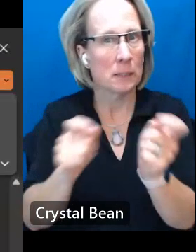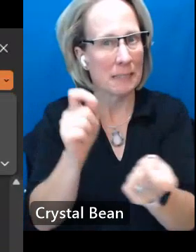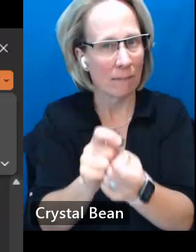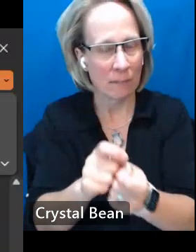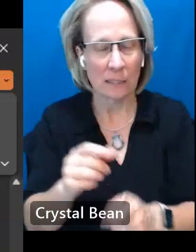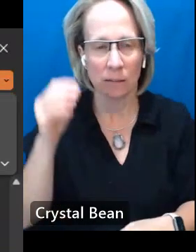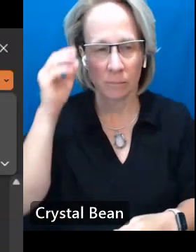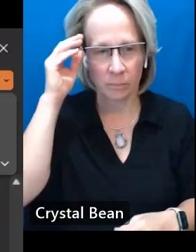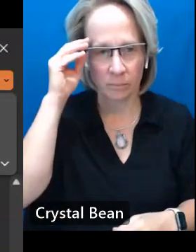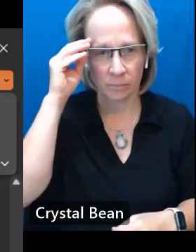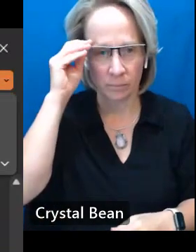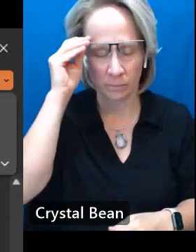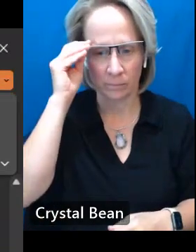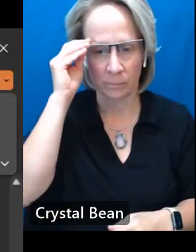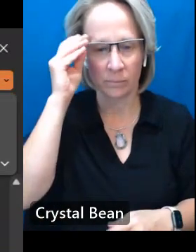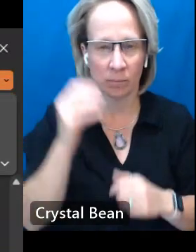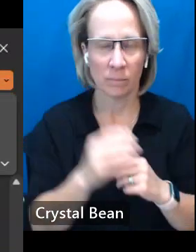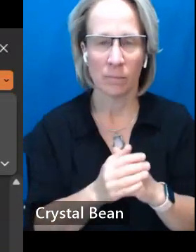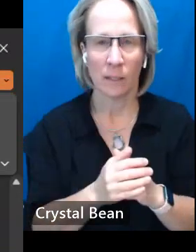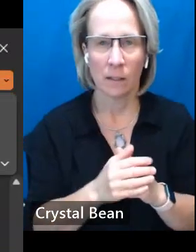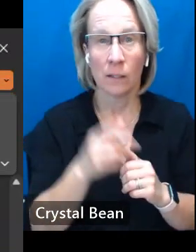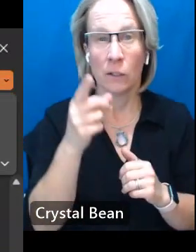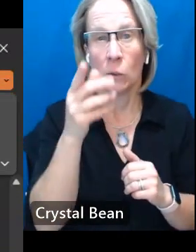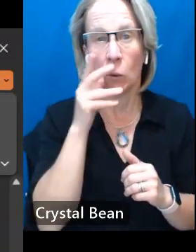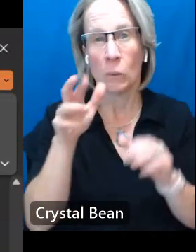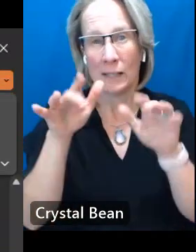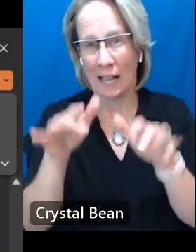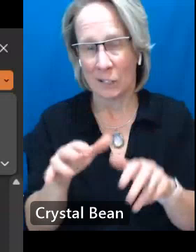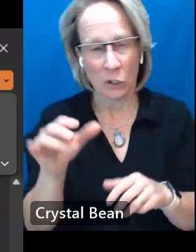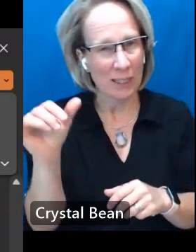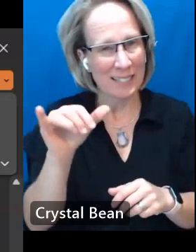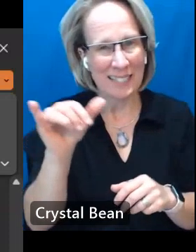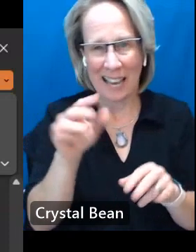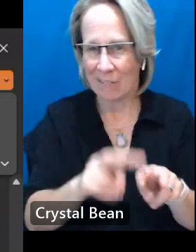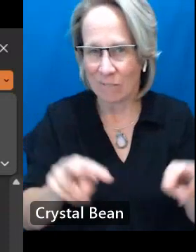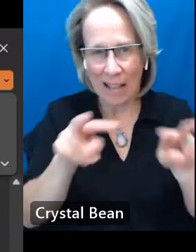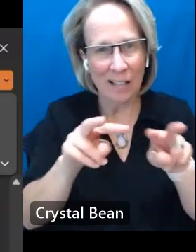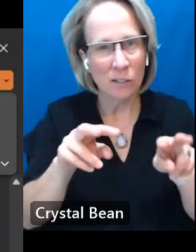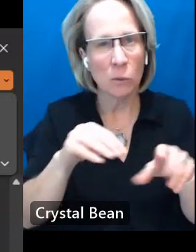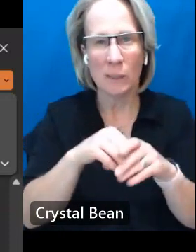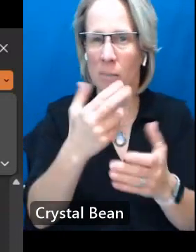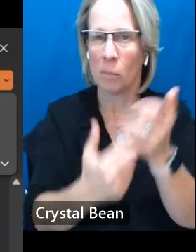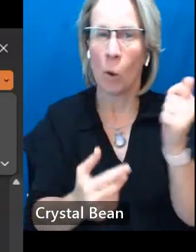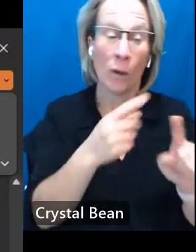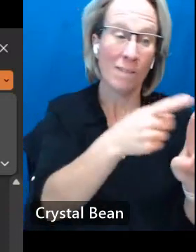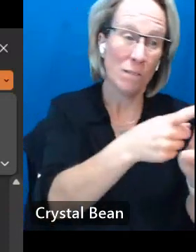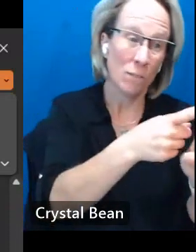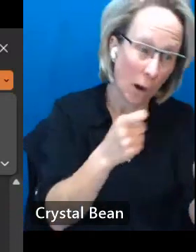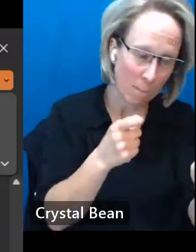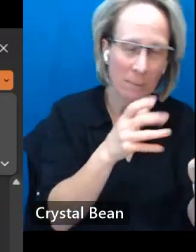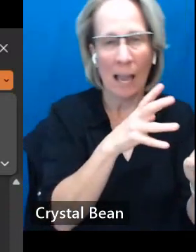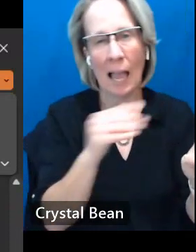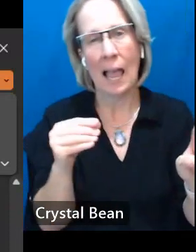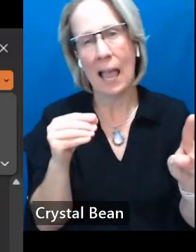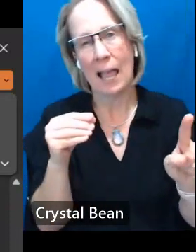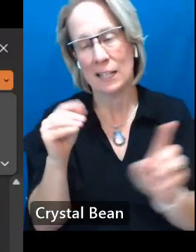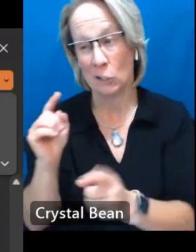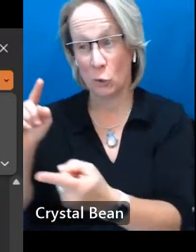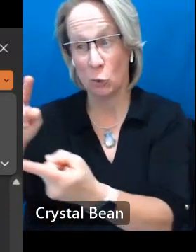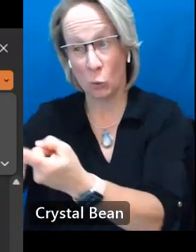Okay, you'll enter in the same value in both the from and the to value, excuse me, the from and the